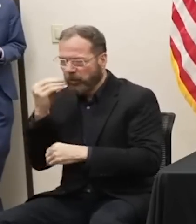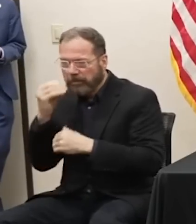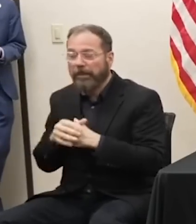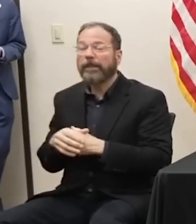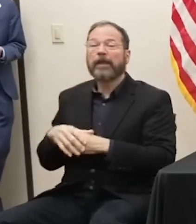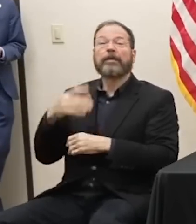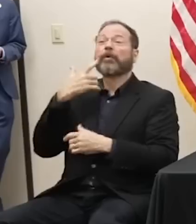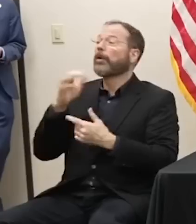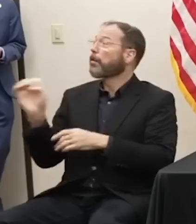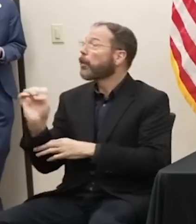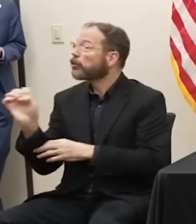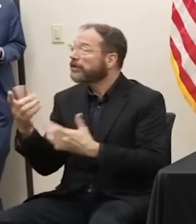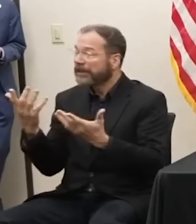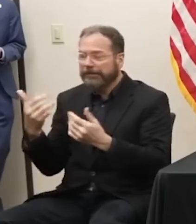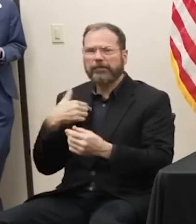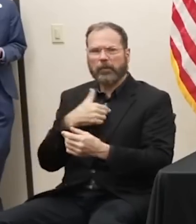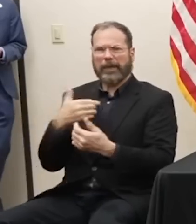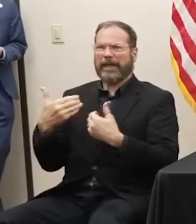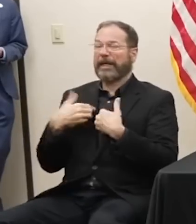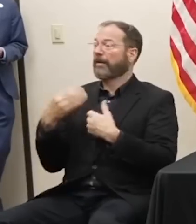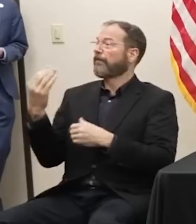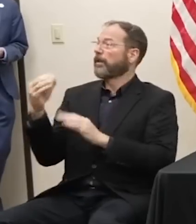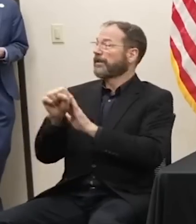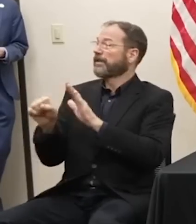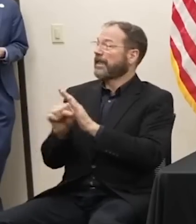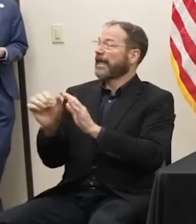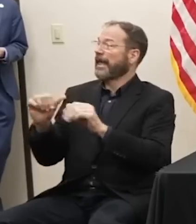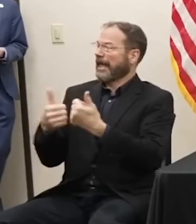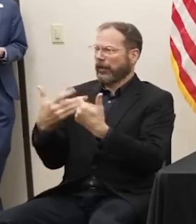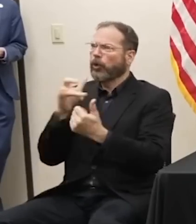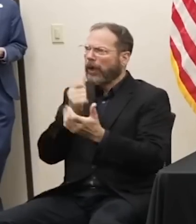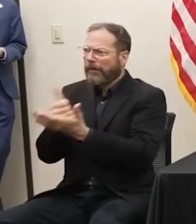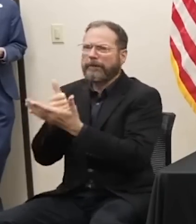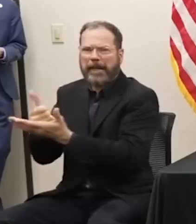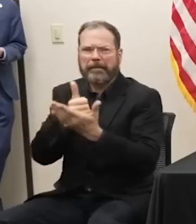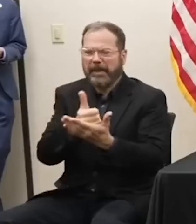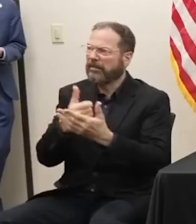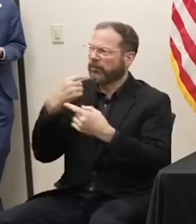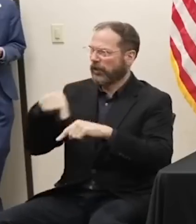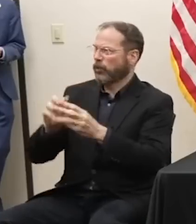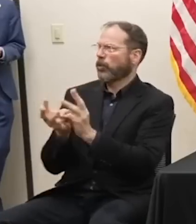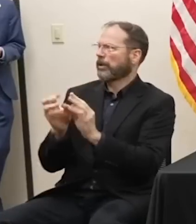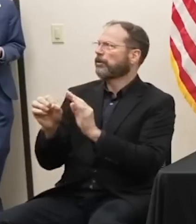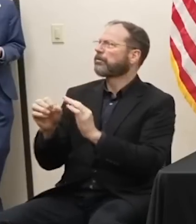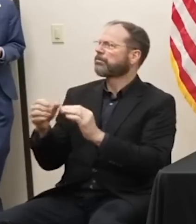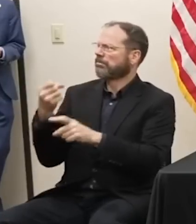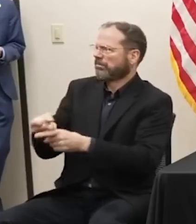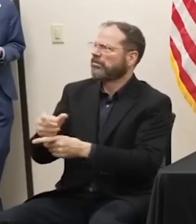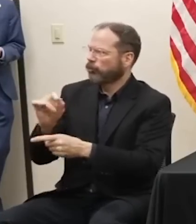there are a total number of 14 state agencies that are responding to this winter storm. There